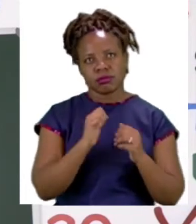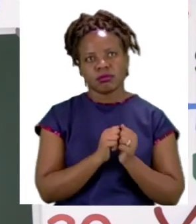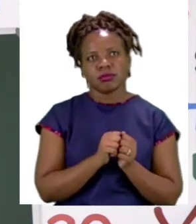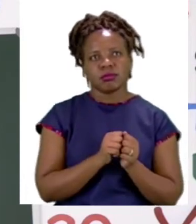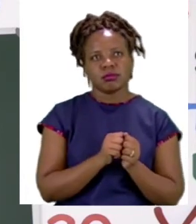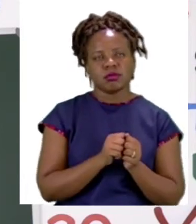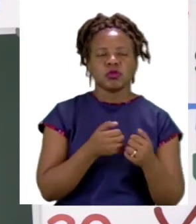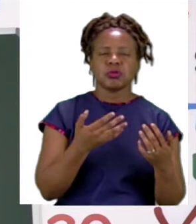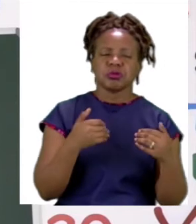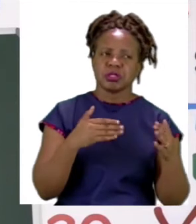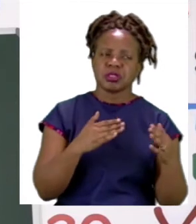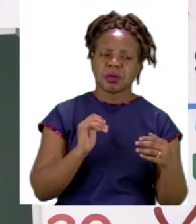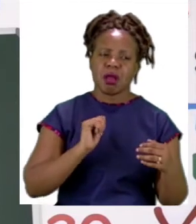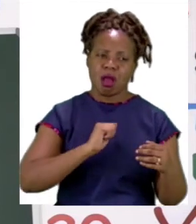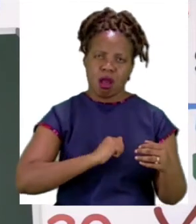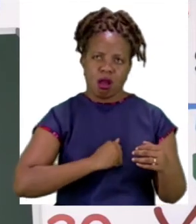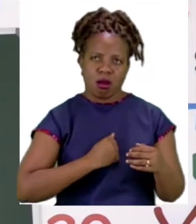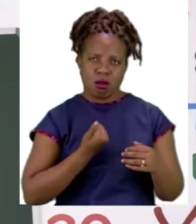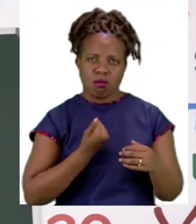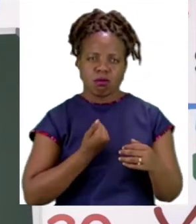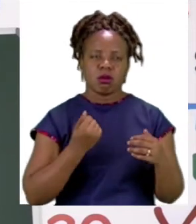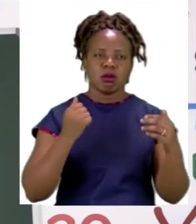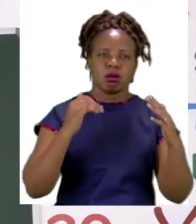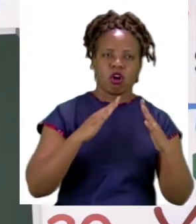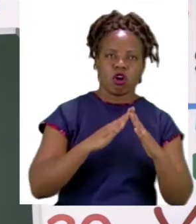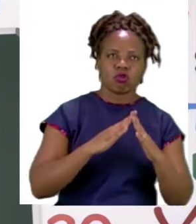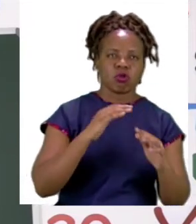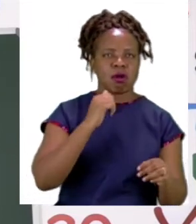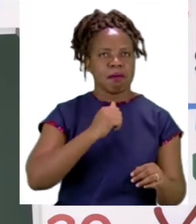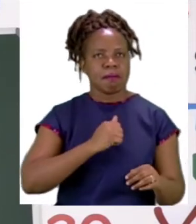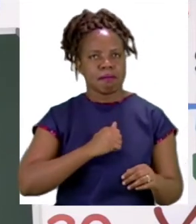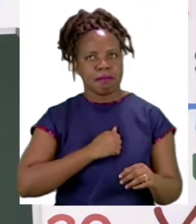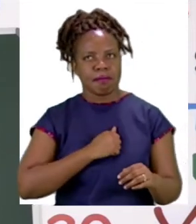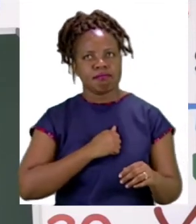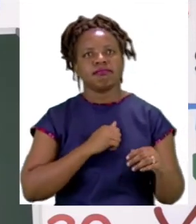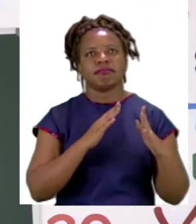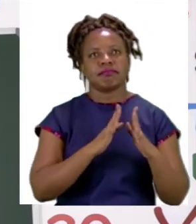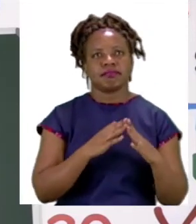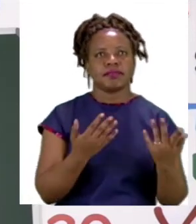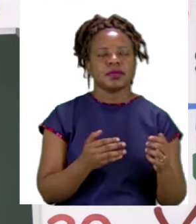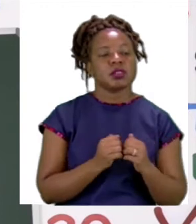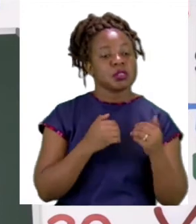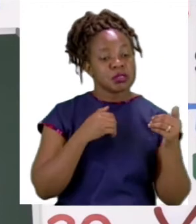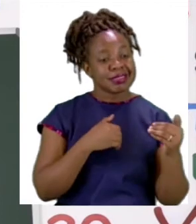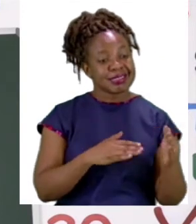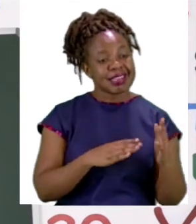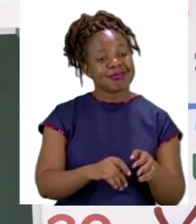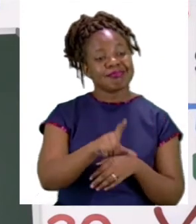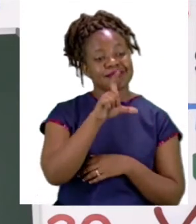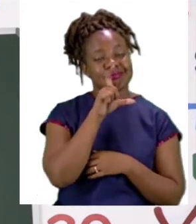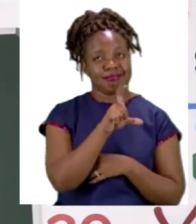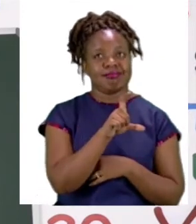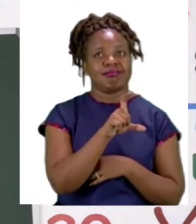or my house is, and then you tell me about your house. So I'm going to start with my capital letter M.